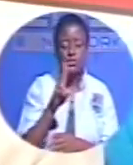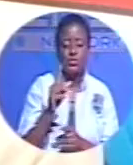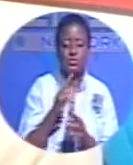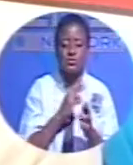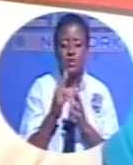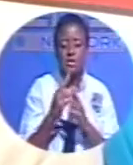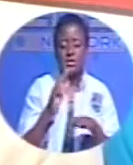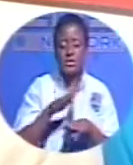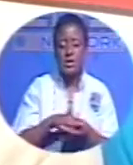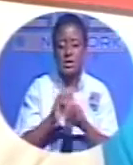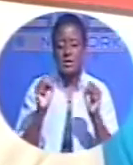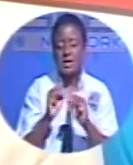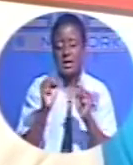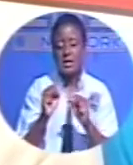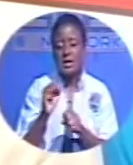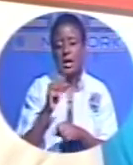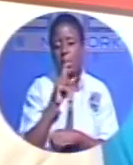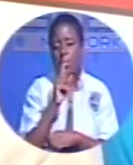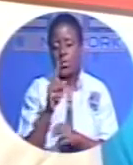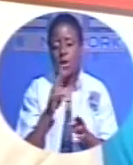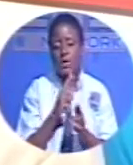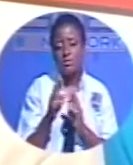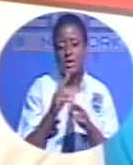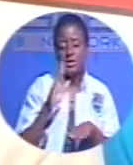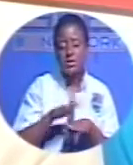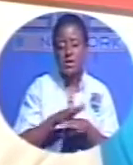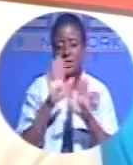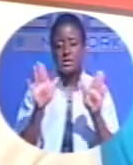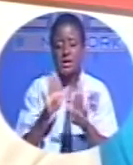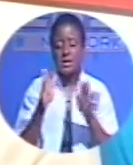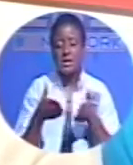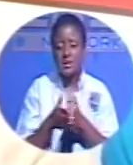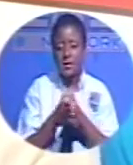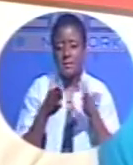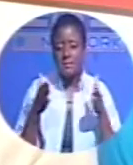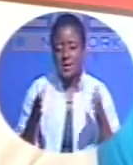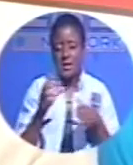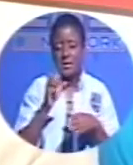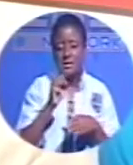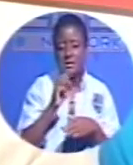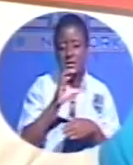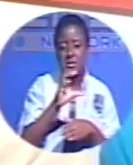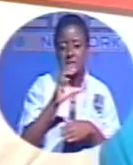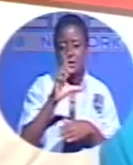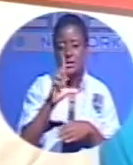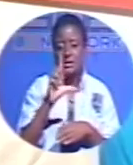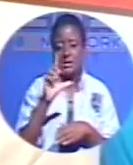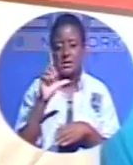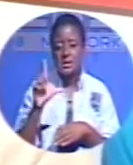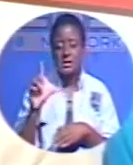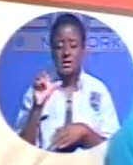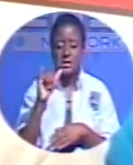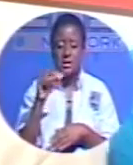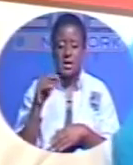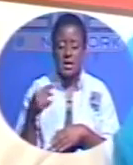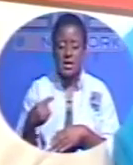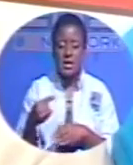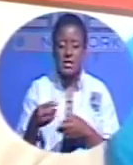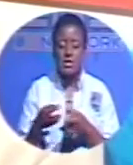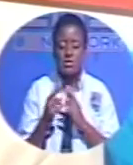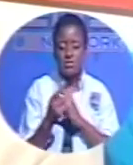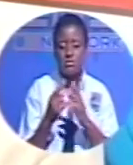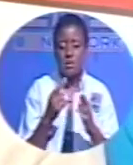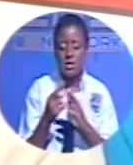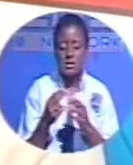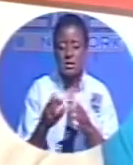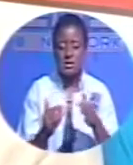Saturday and 1 on Sunday, the final on Sunday. But the big sculling race, we're going to make way for that because that is the premier thing, the man in the